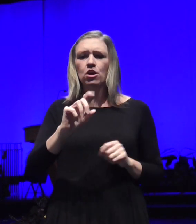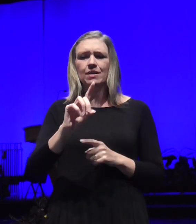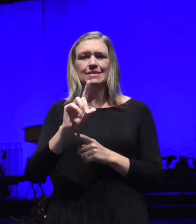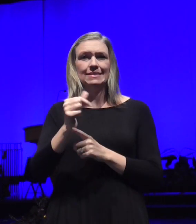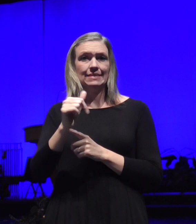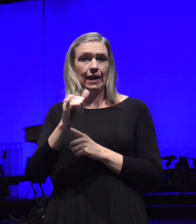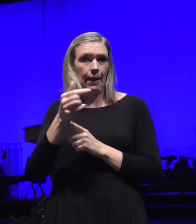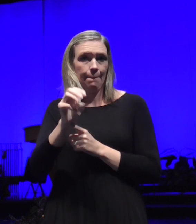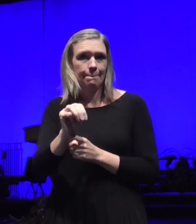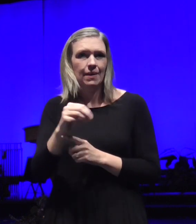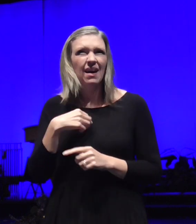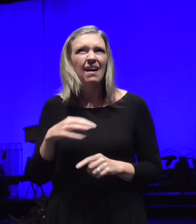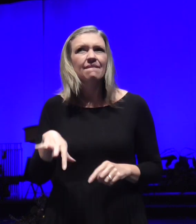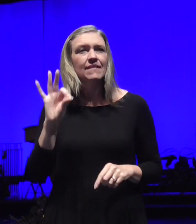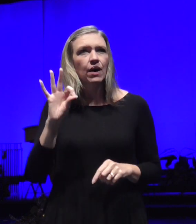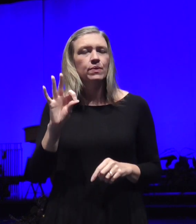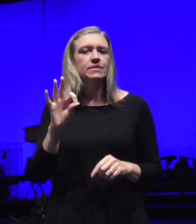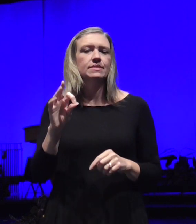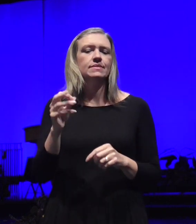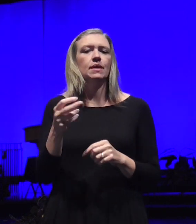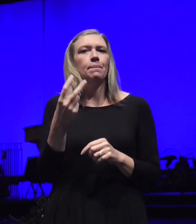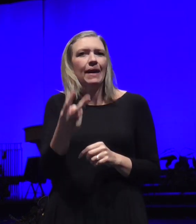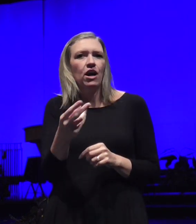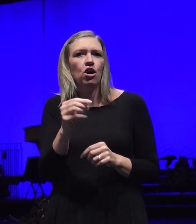my washing machine.